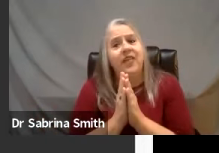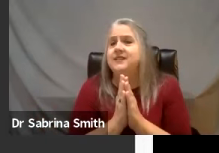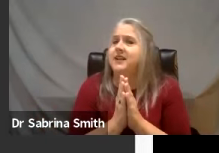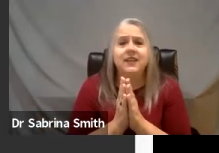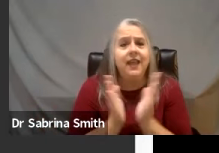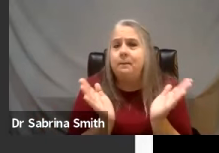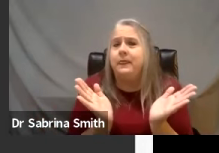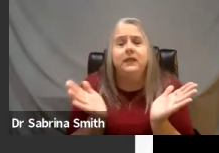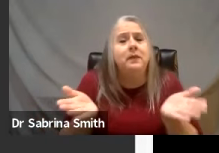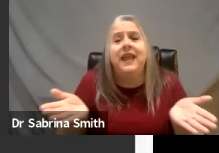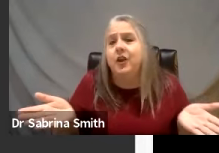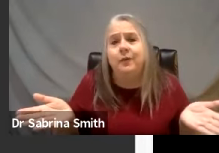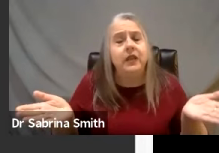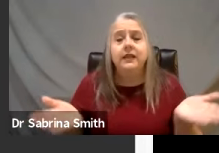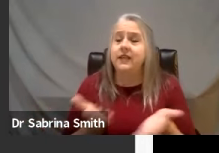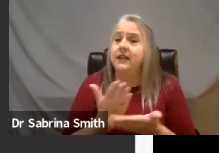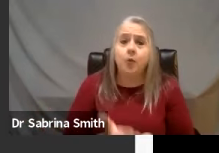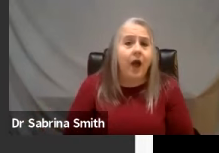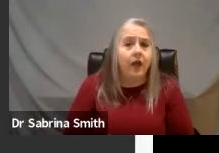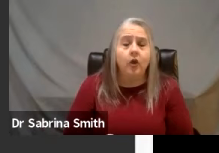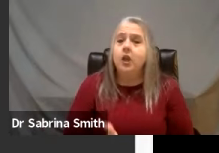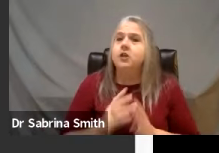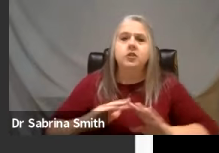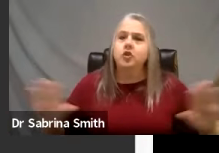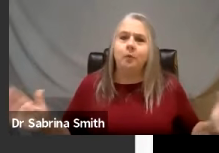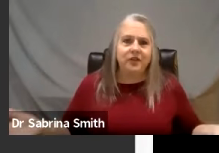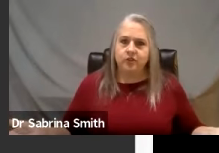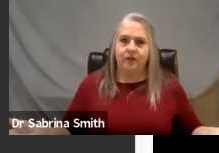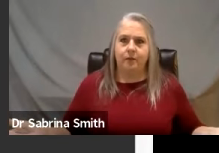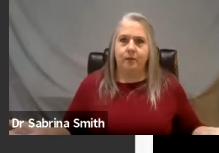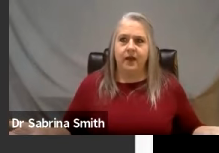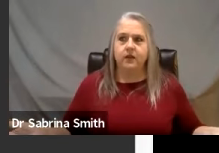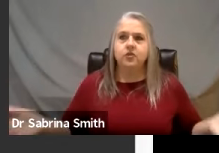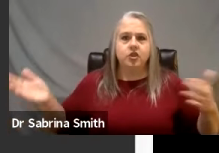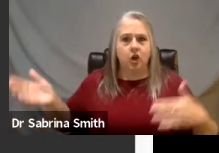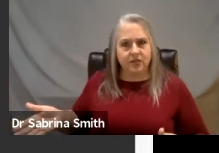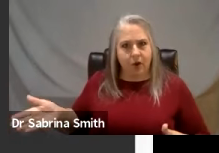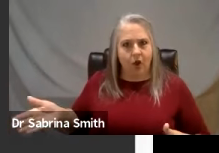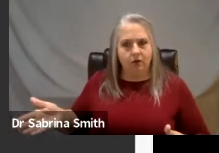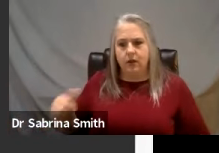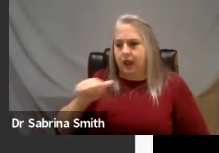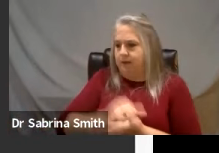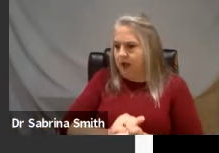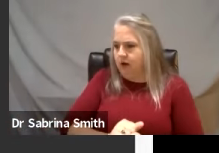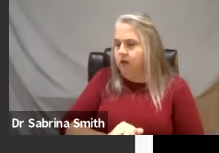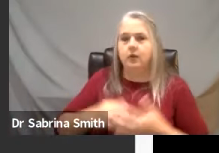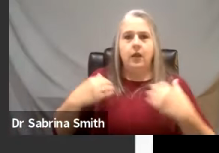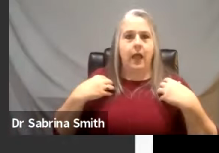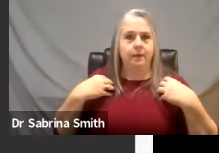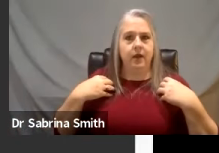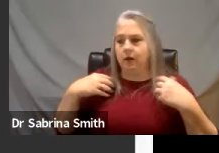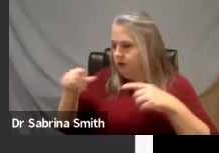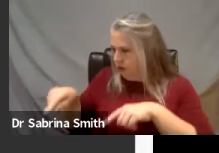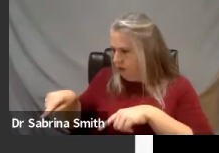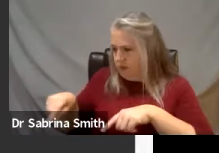space. But that takes, again, the piano. It takes a while. So don't beat yourself up about it. Start small. I'm here.